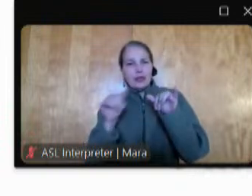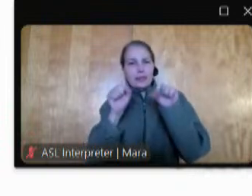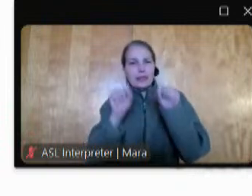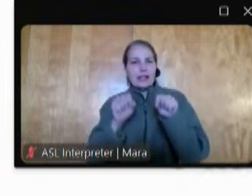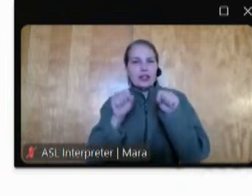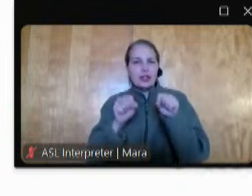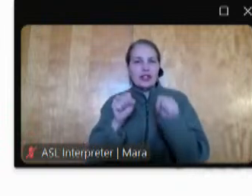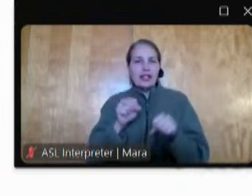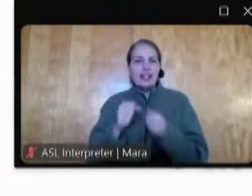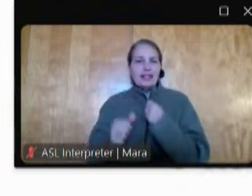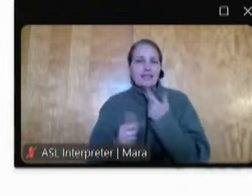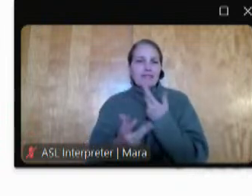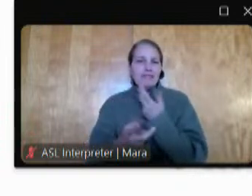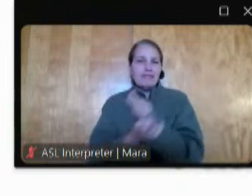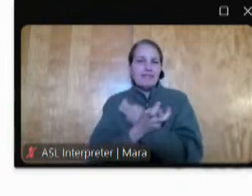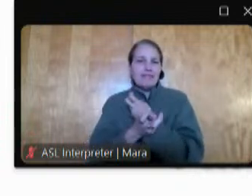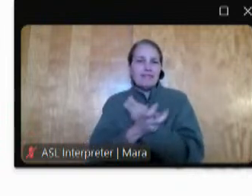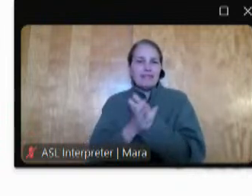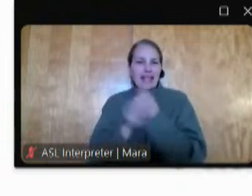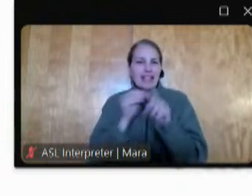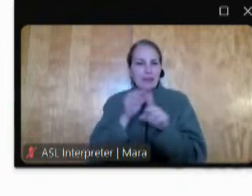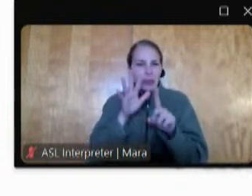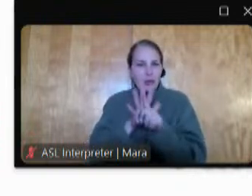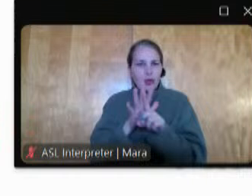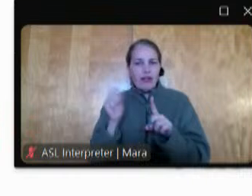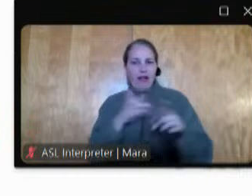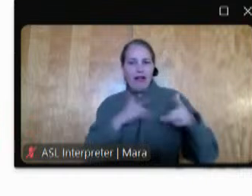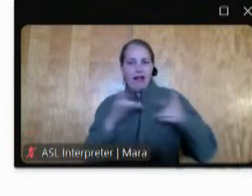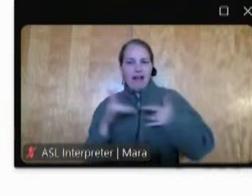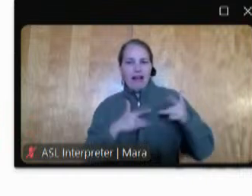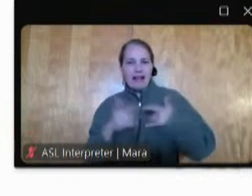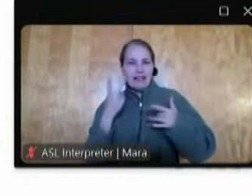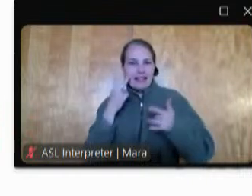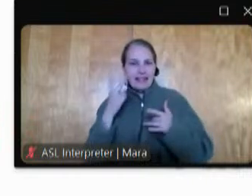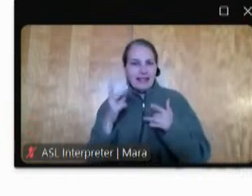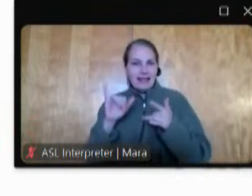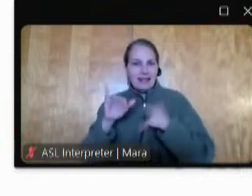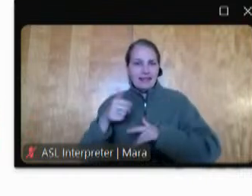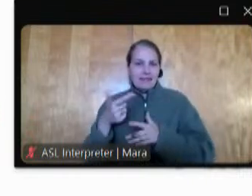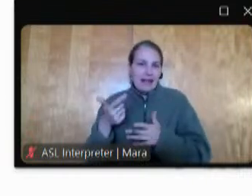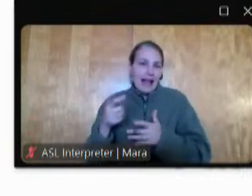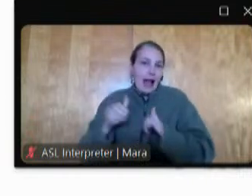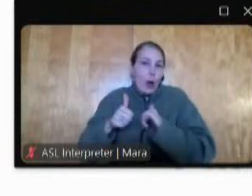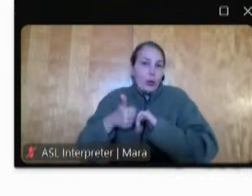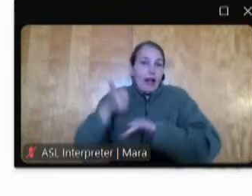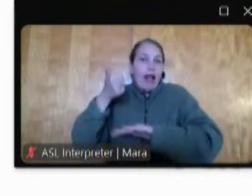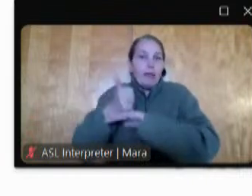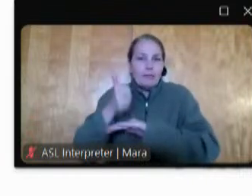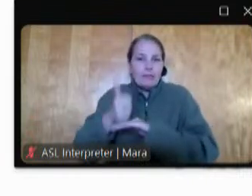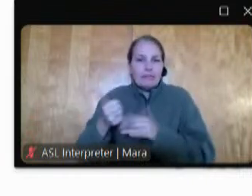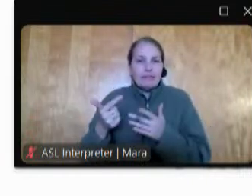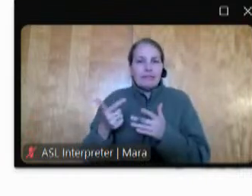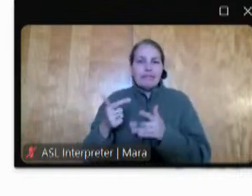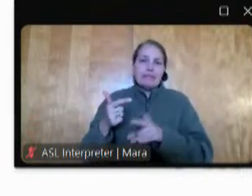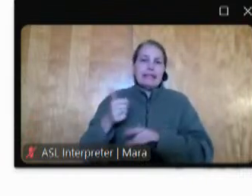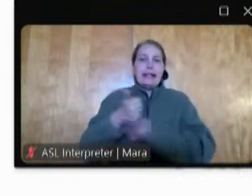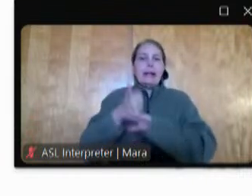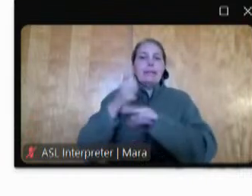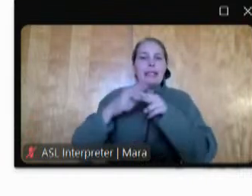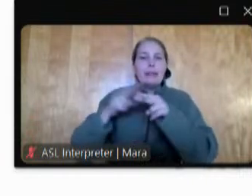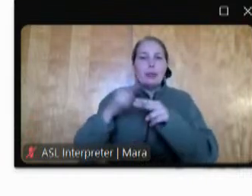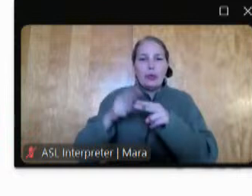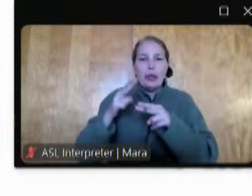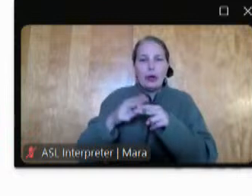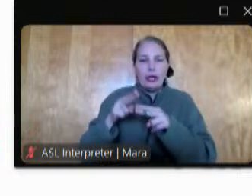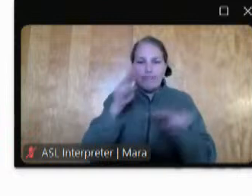identify locations for setting up temporary stationary monitoring sites. Basically, this type of measurements only